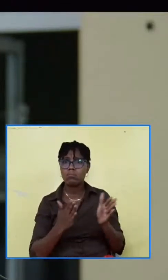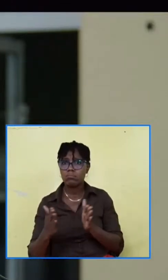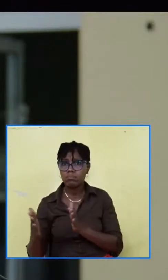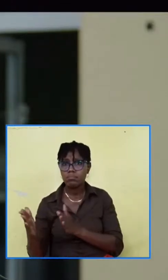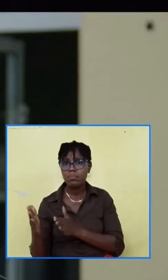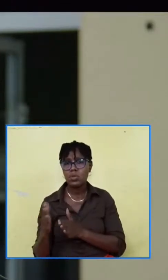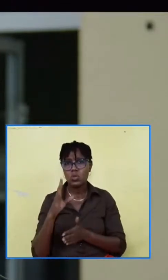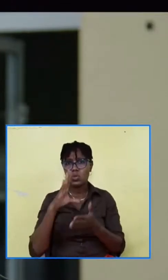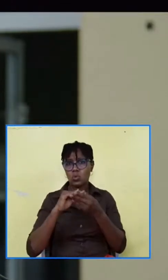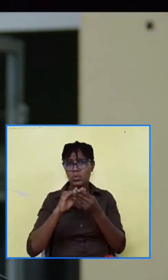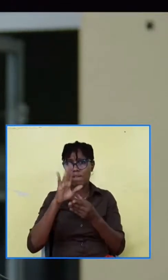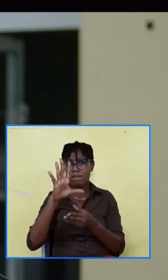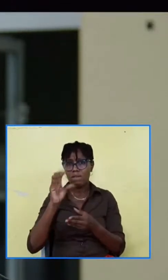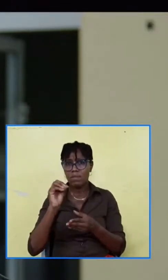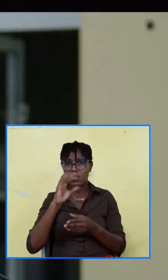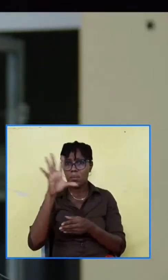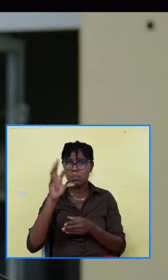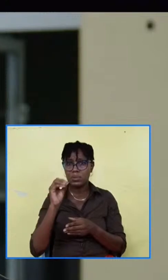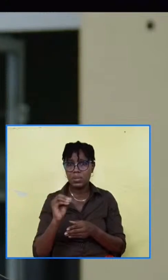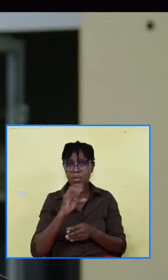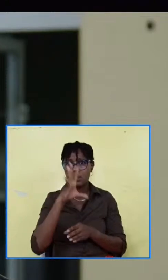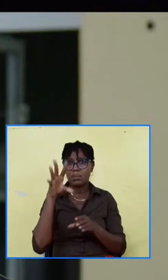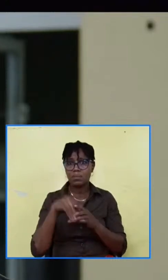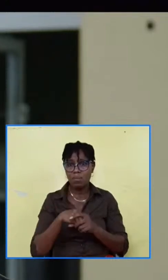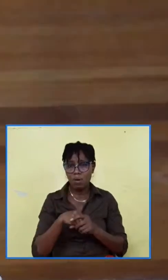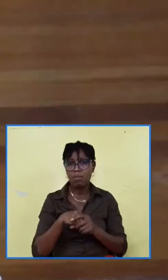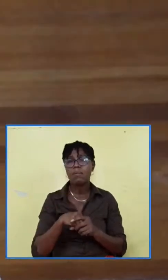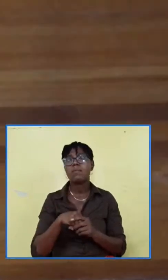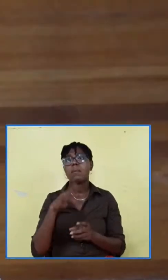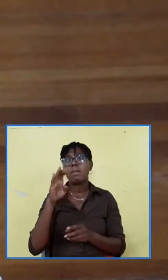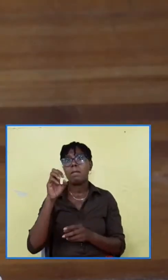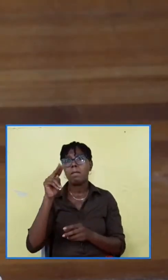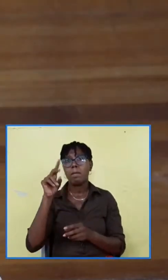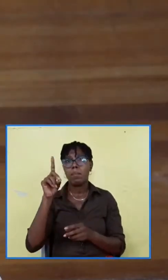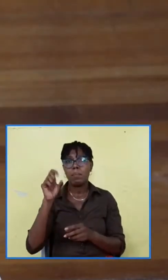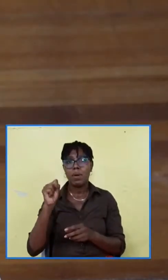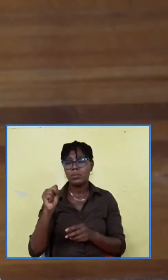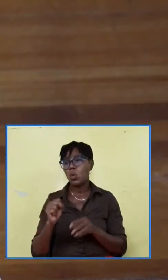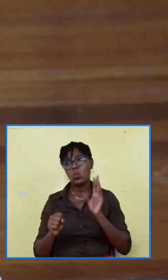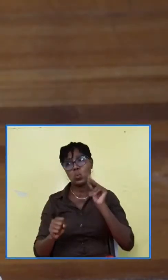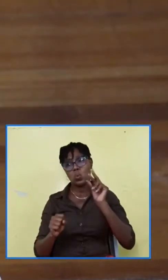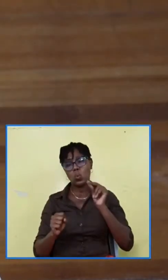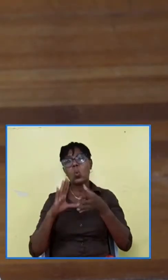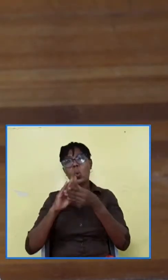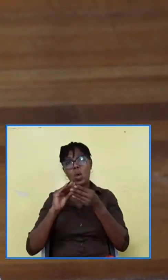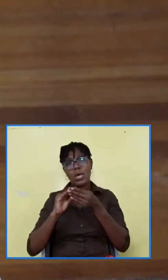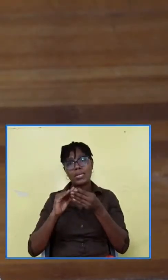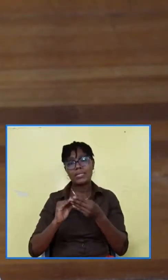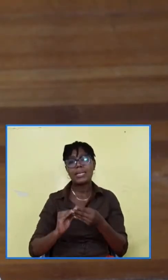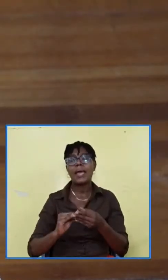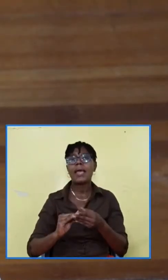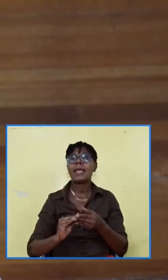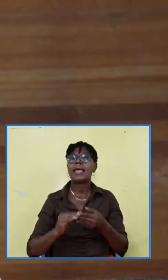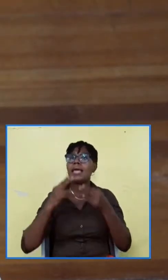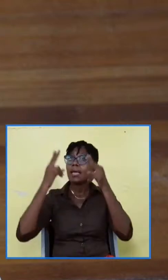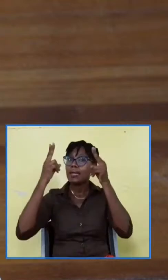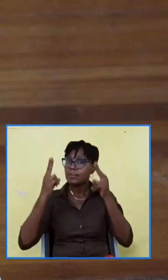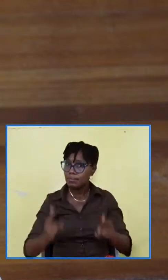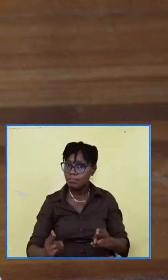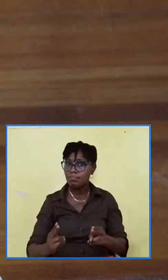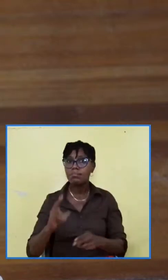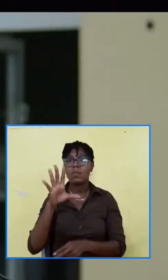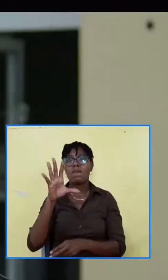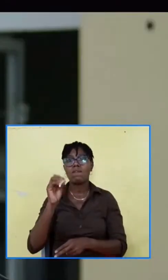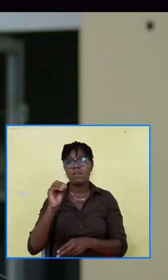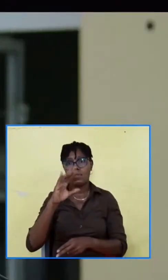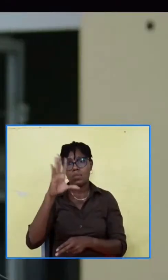bonds, I think, currently, of the fund is in bonds? I said historically it's been above 50%. Above, At the moment it's actually closer to 67%.